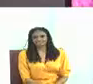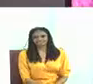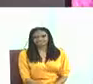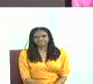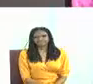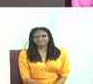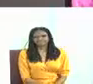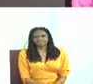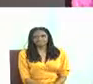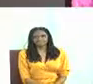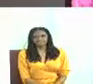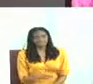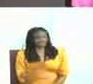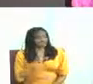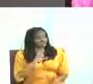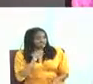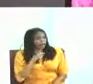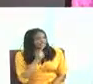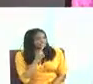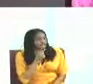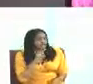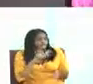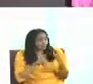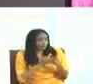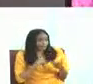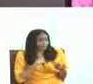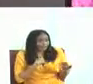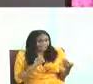No, I'm serious. That's all I got. Thank you.